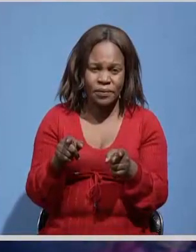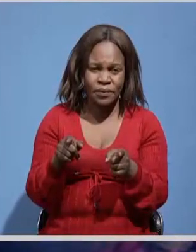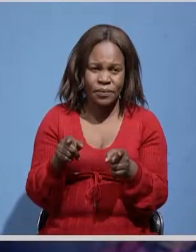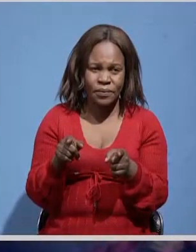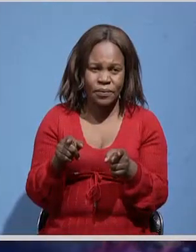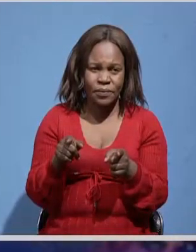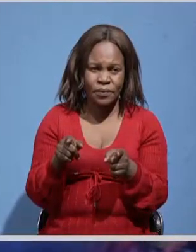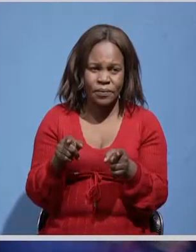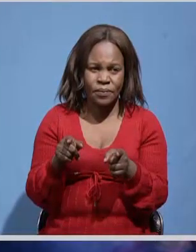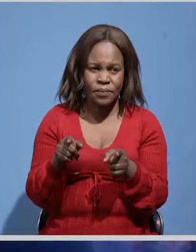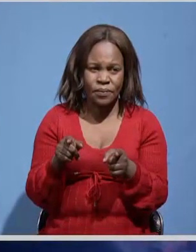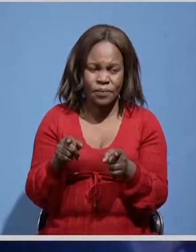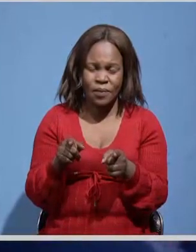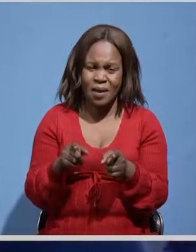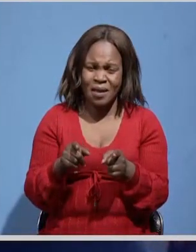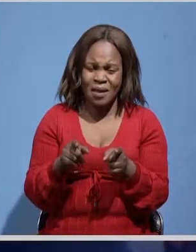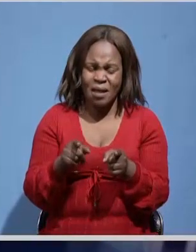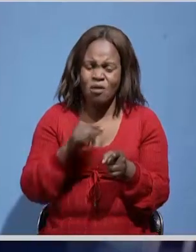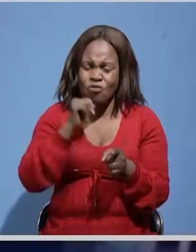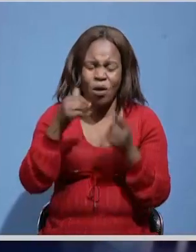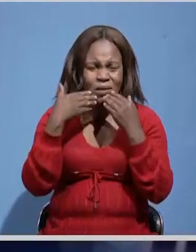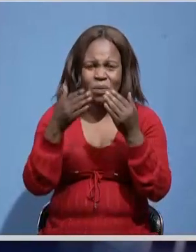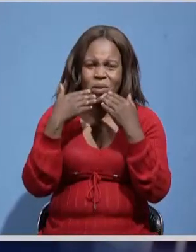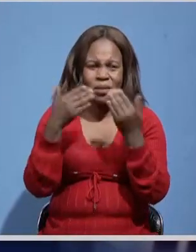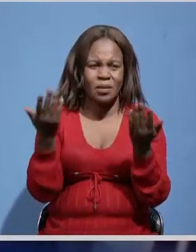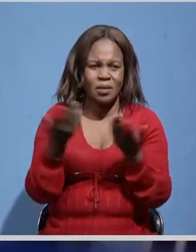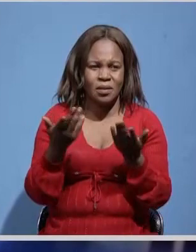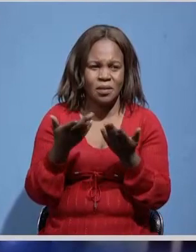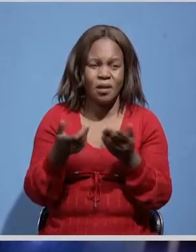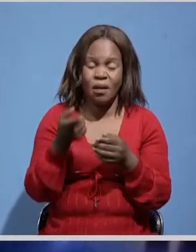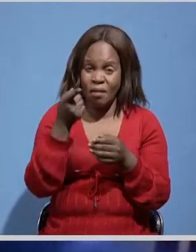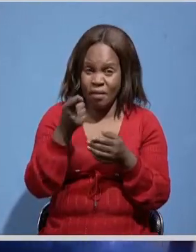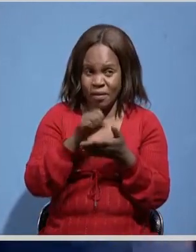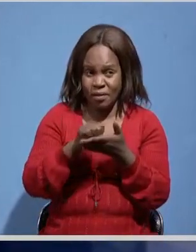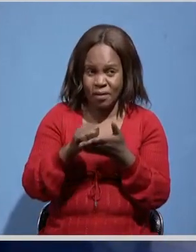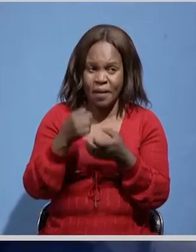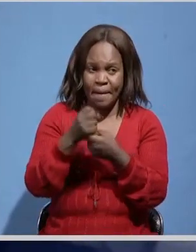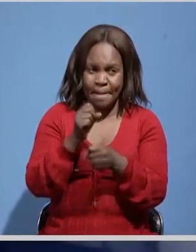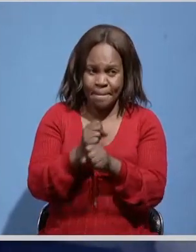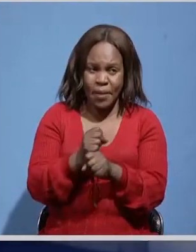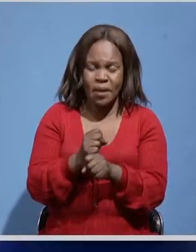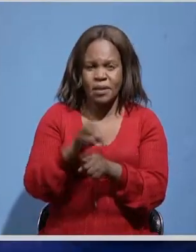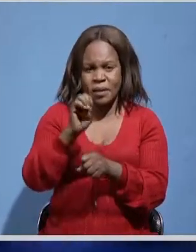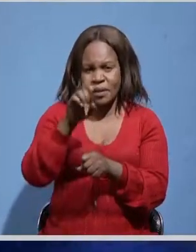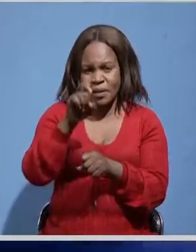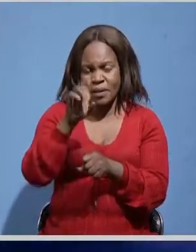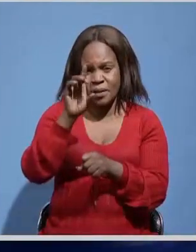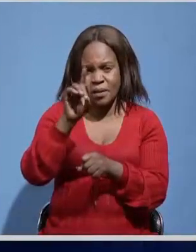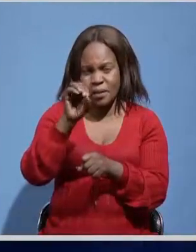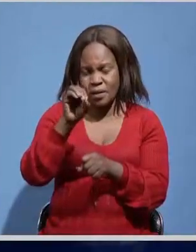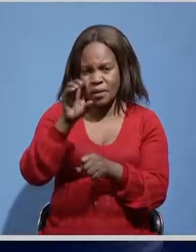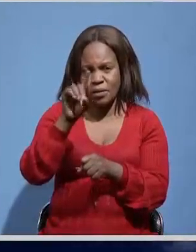we are to appreciate. It is such sentiments that have prompted Exodus Boxing Academy